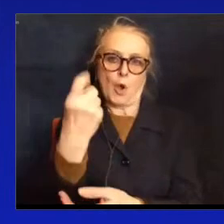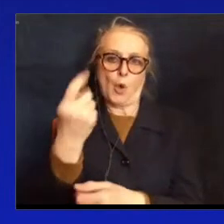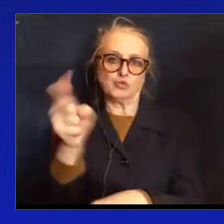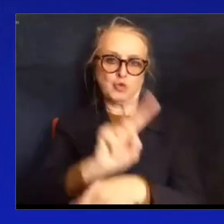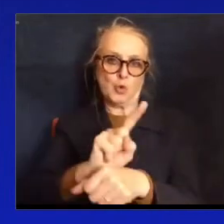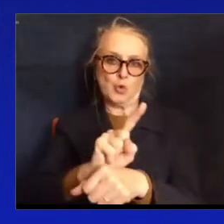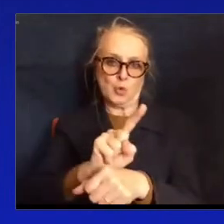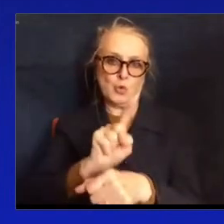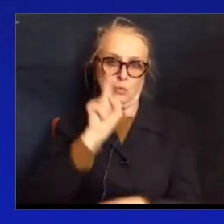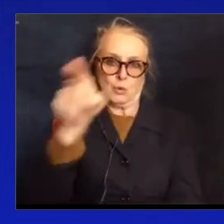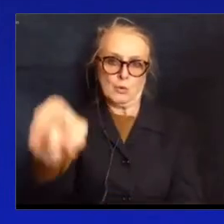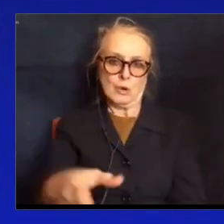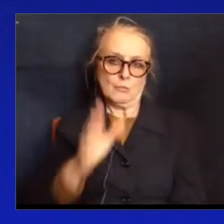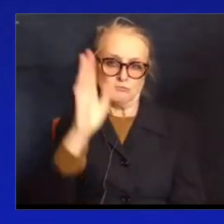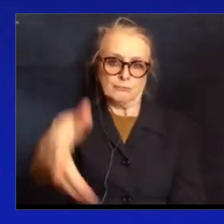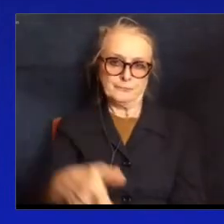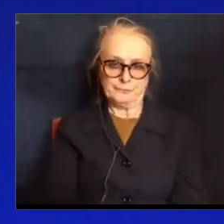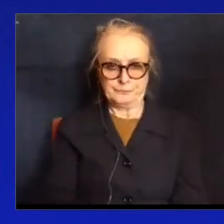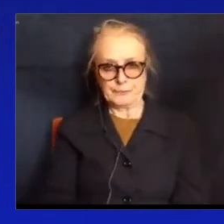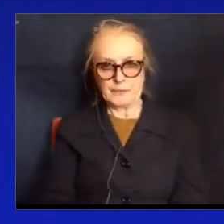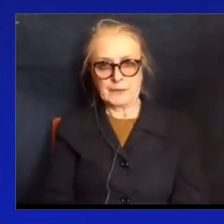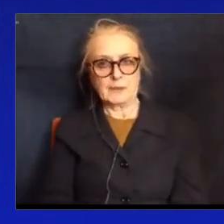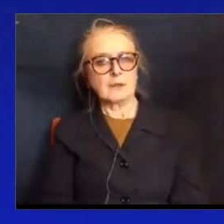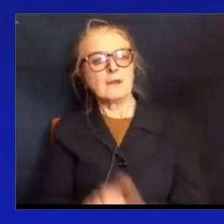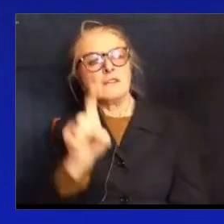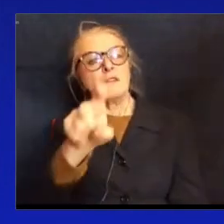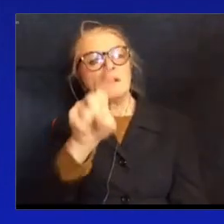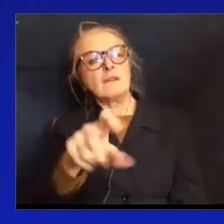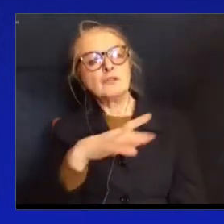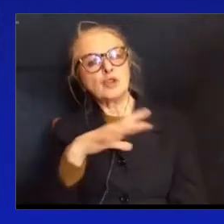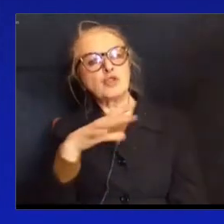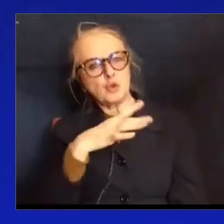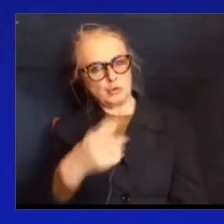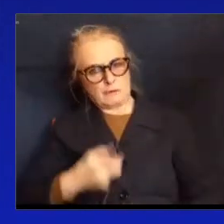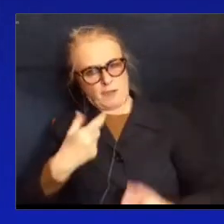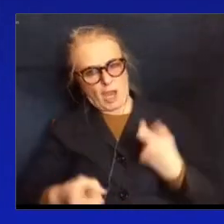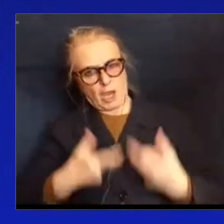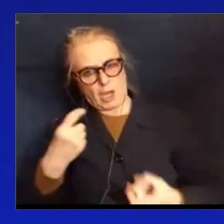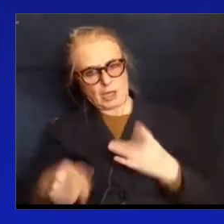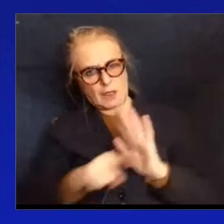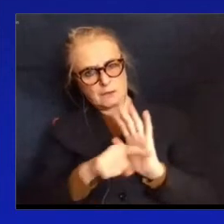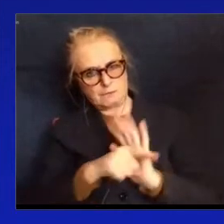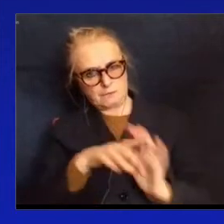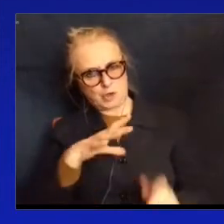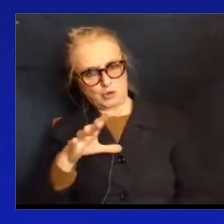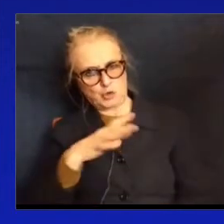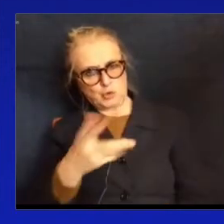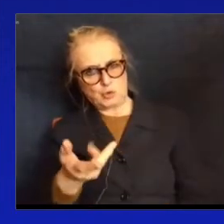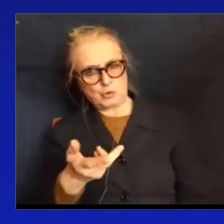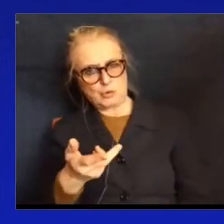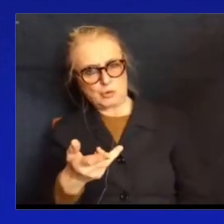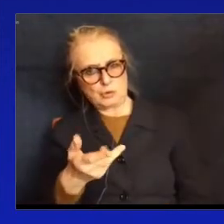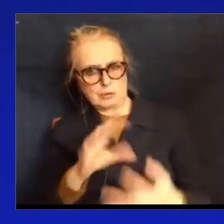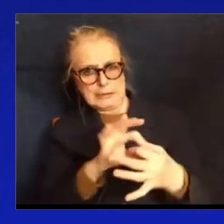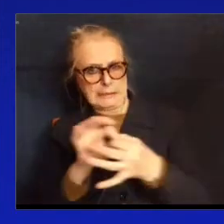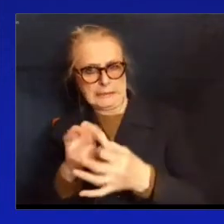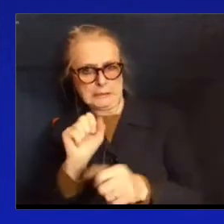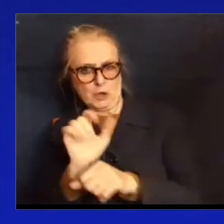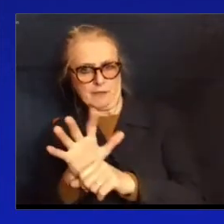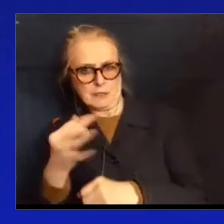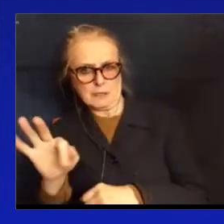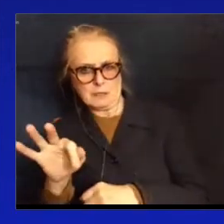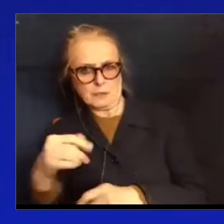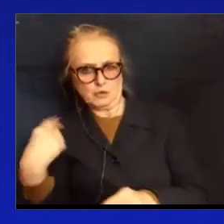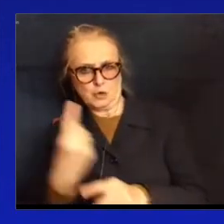getting the vaccine and having any adverse effects, anything like that? I'll let Dr. Etches talk about that, give